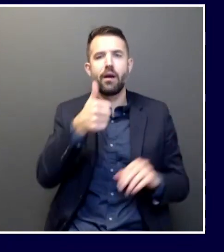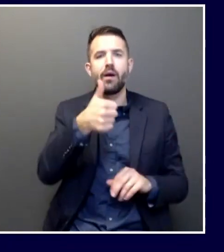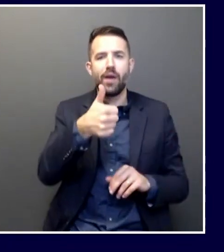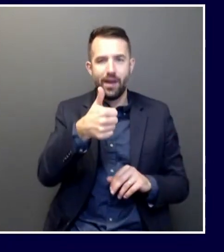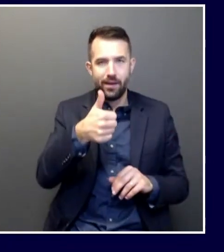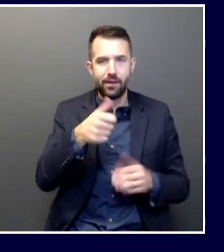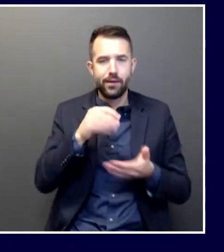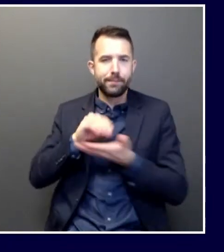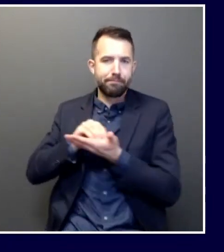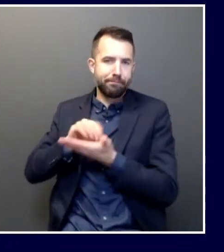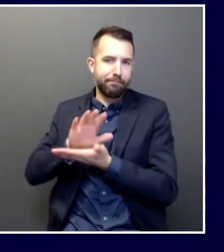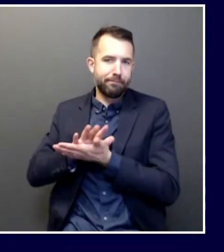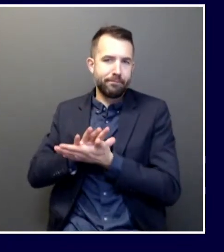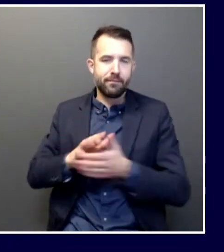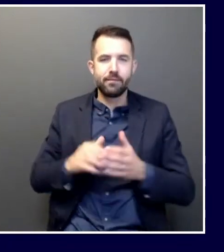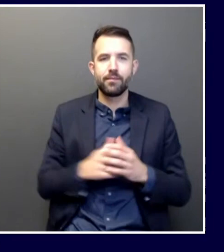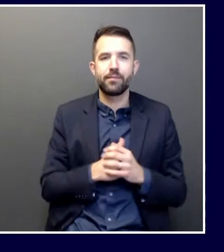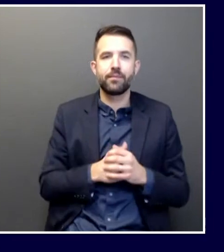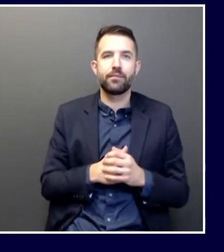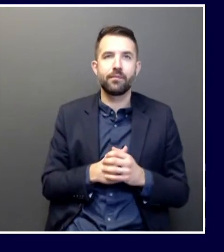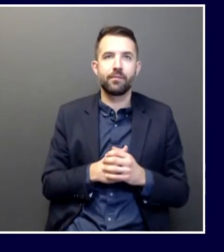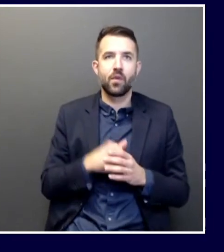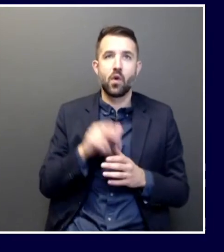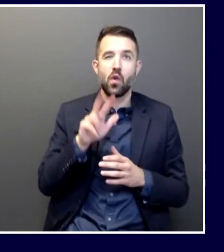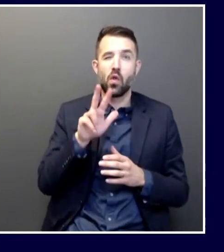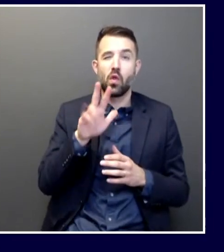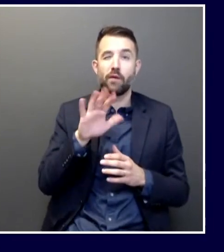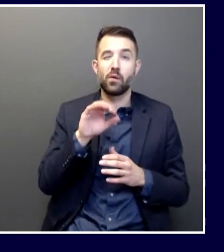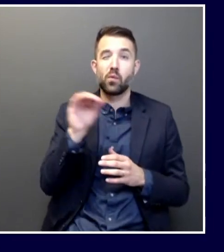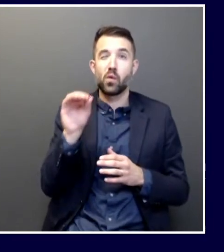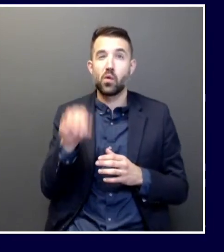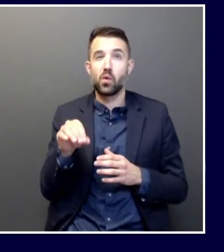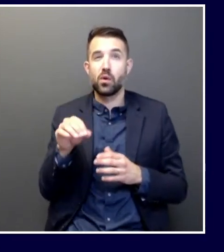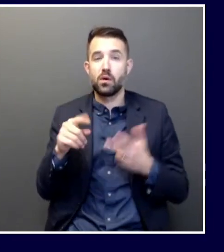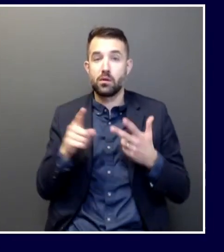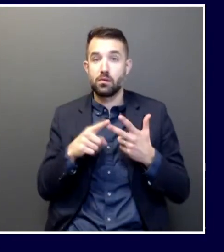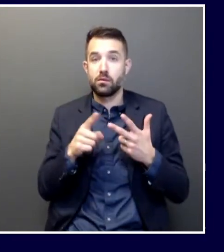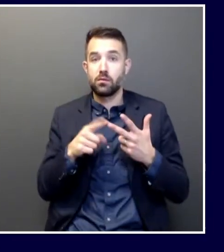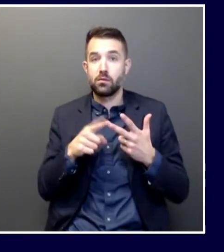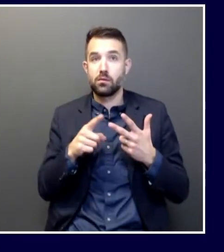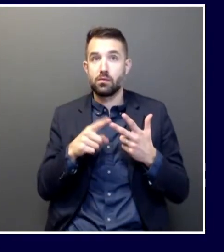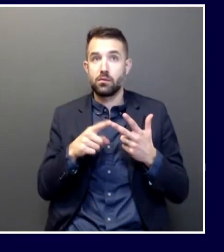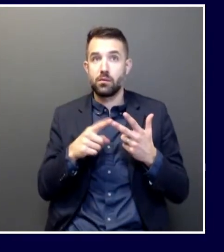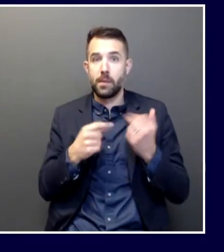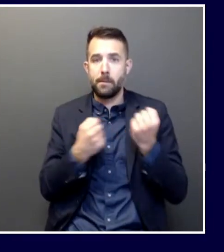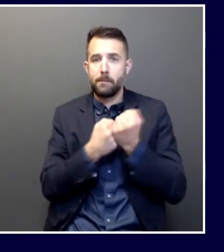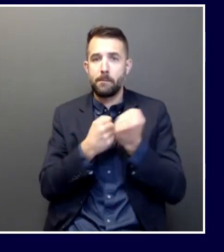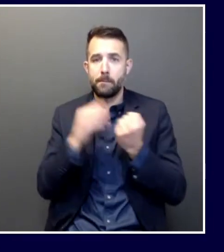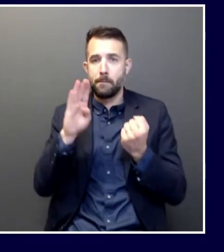35% of those are boosters. With boosters coming online relatively